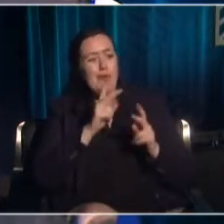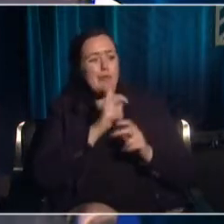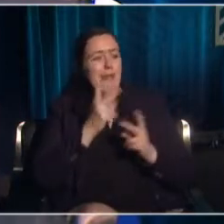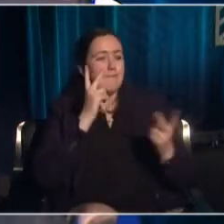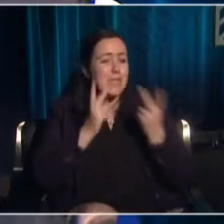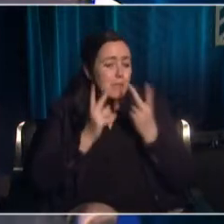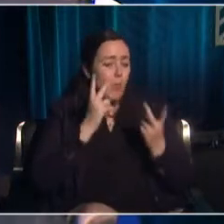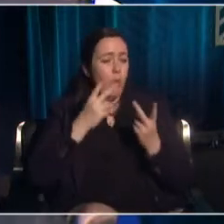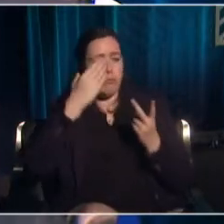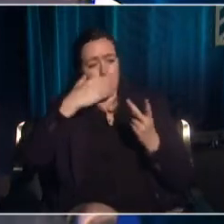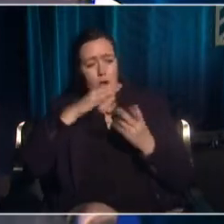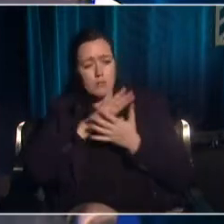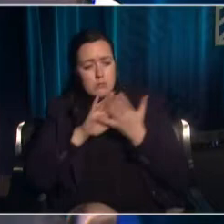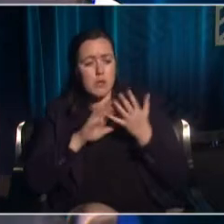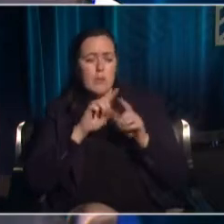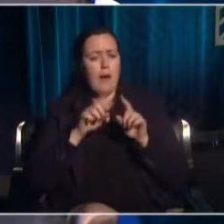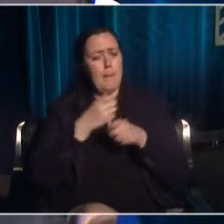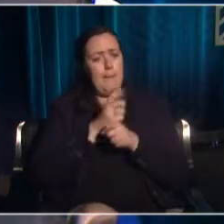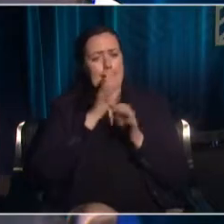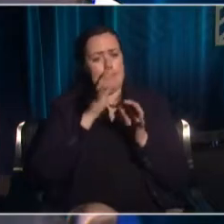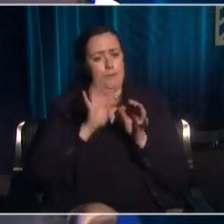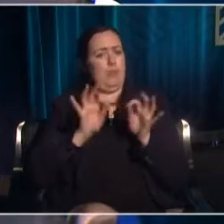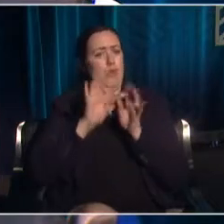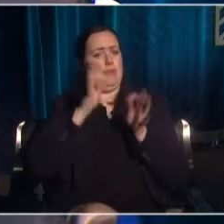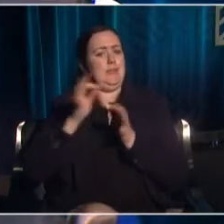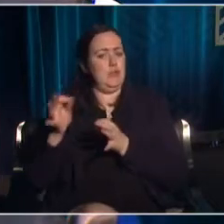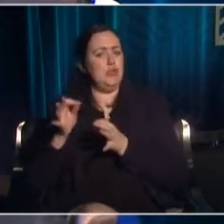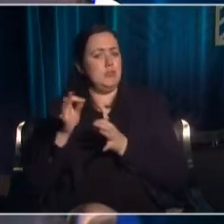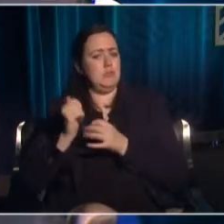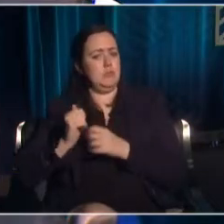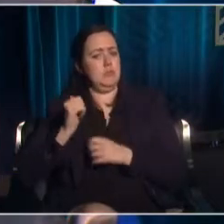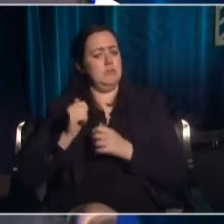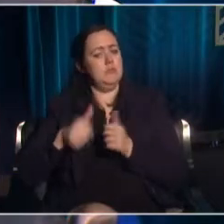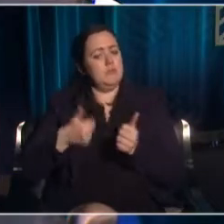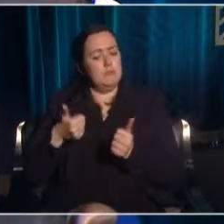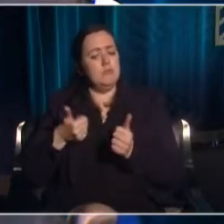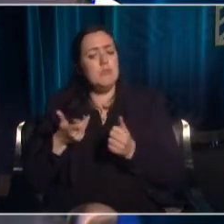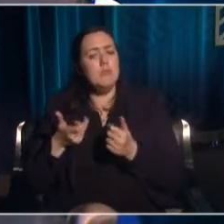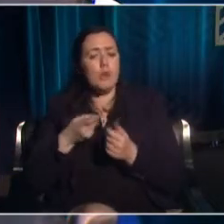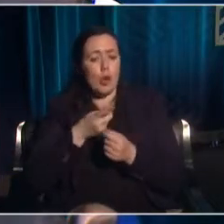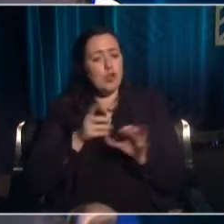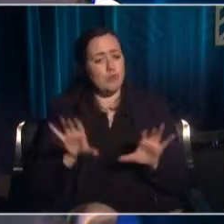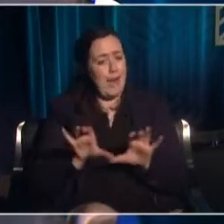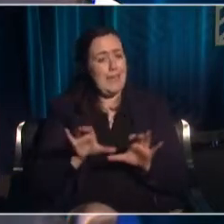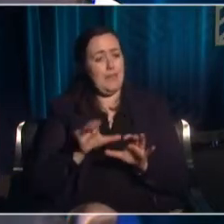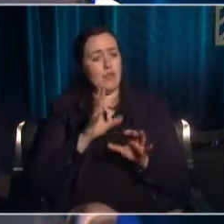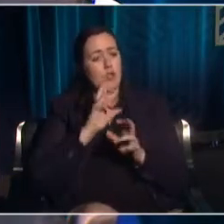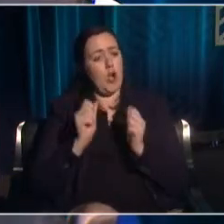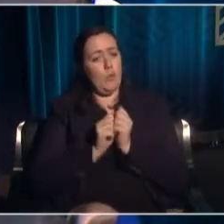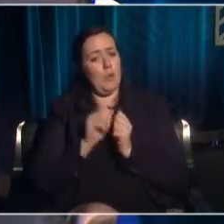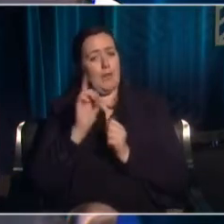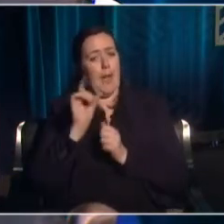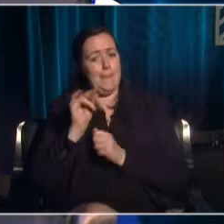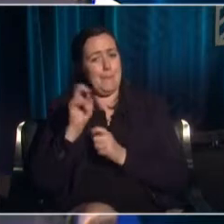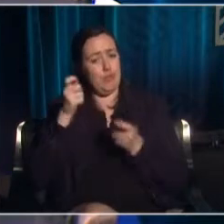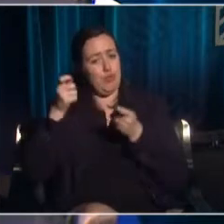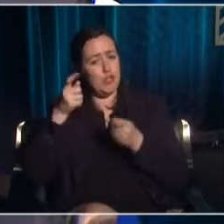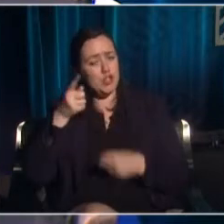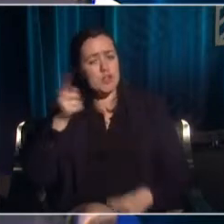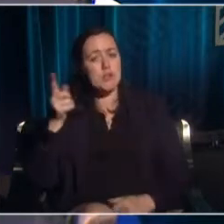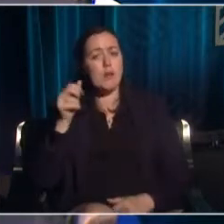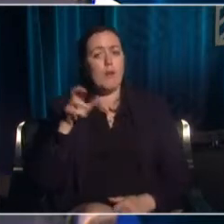out front, but they're making some crucial decisions behind closed doors. So are you actively talking to the administration, or how are you